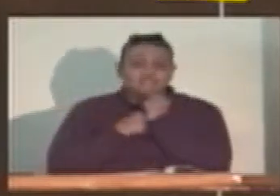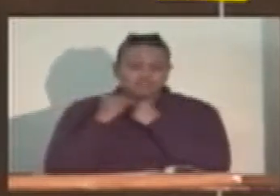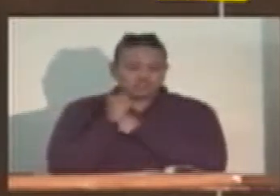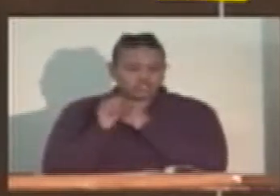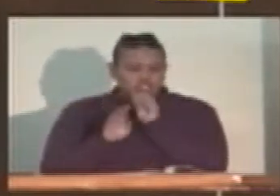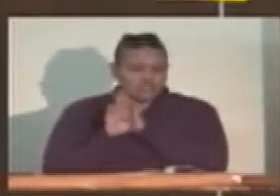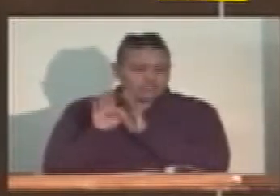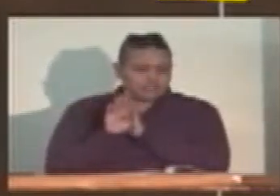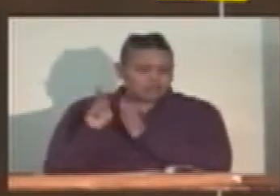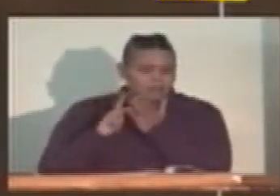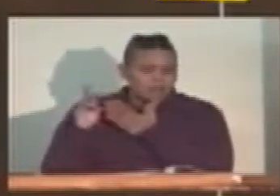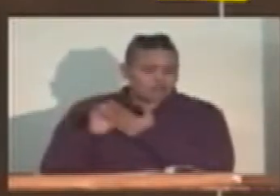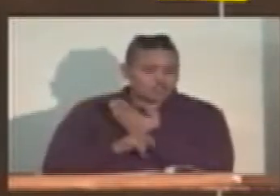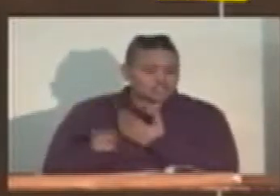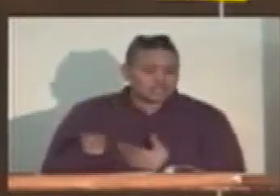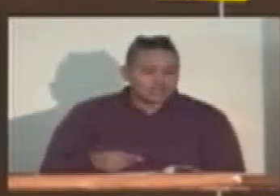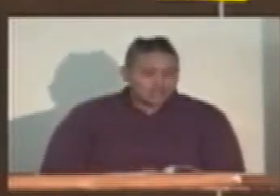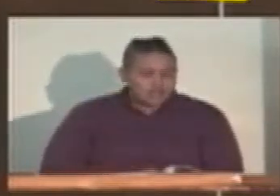development project